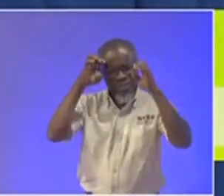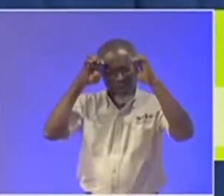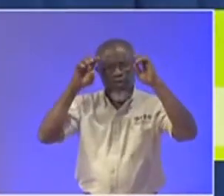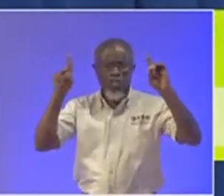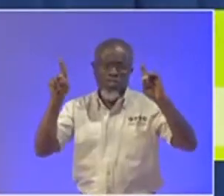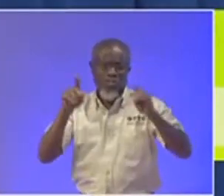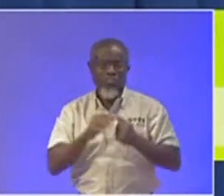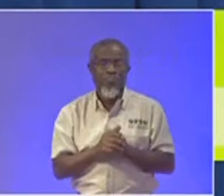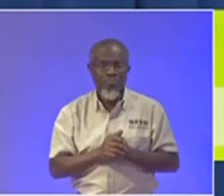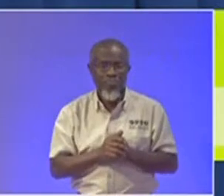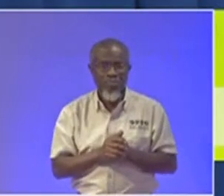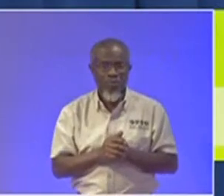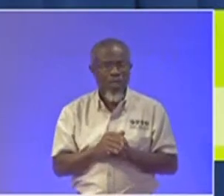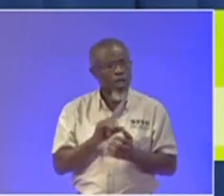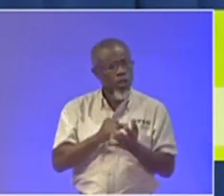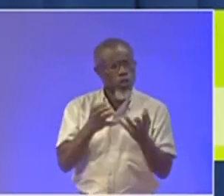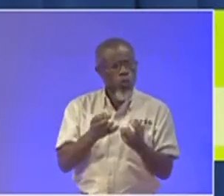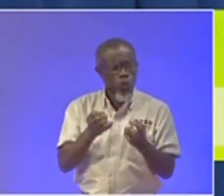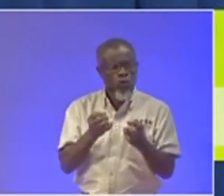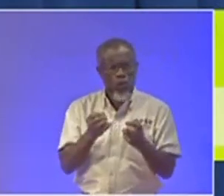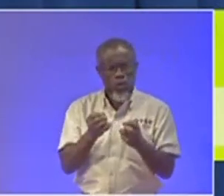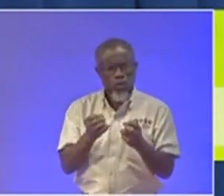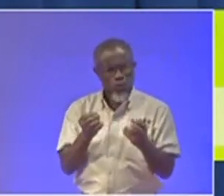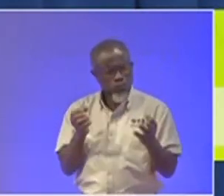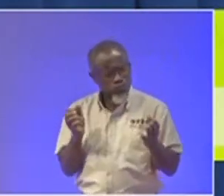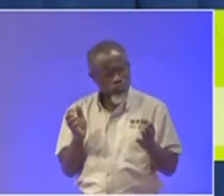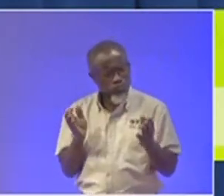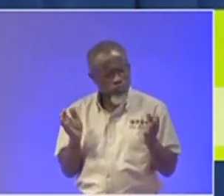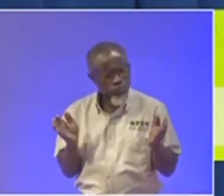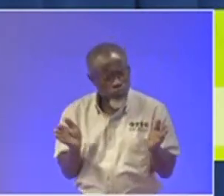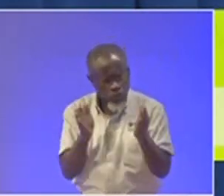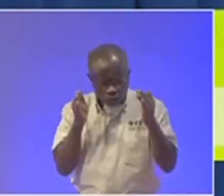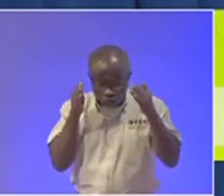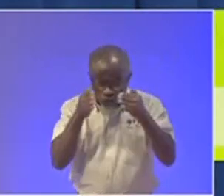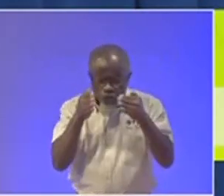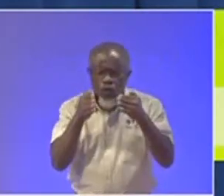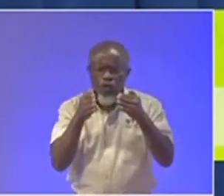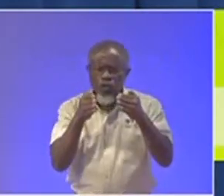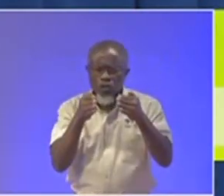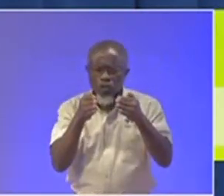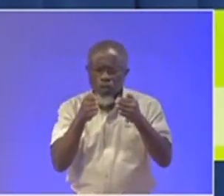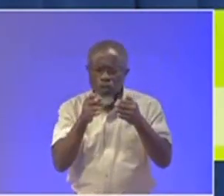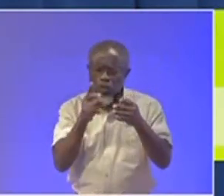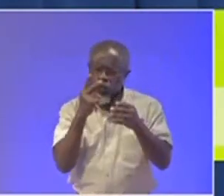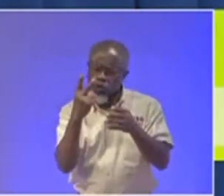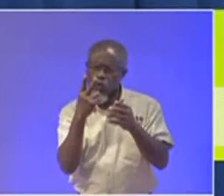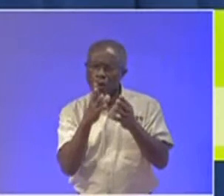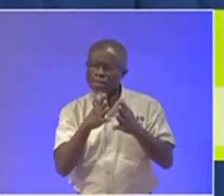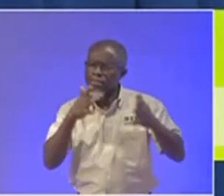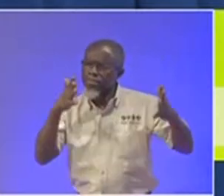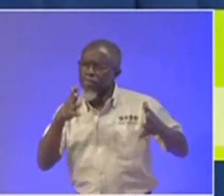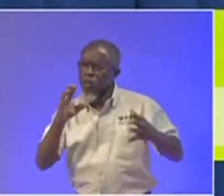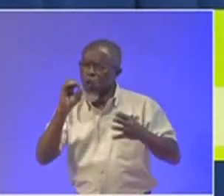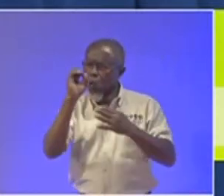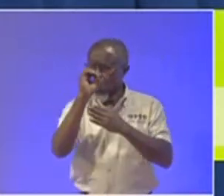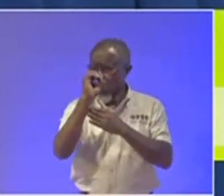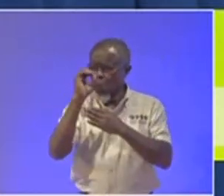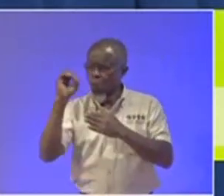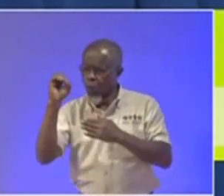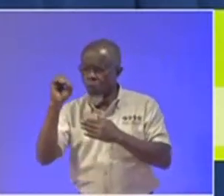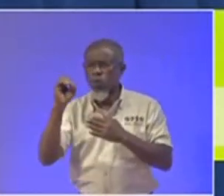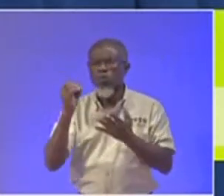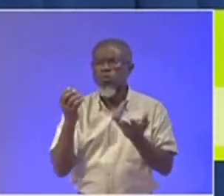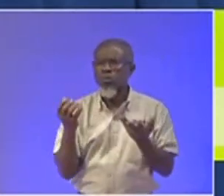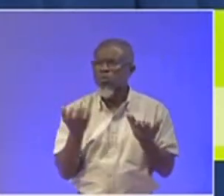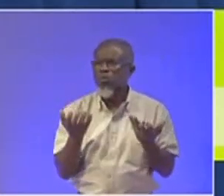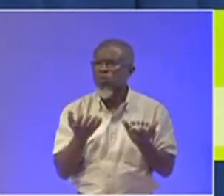I really want to emphasize the importance of our focusing on those 2 big goals. We need to provide our students with the knowledge and